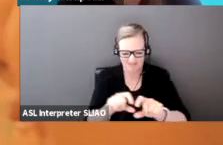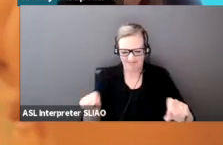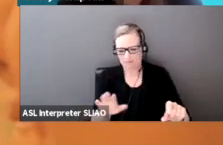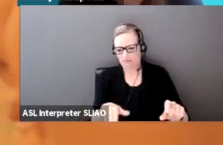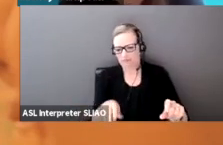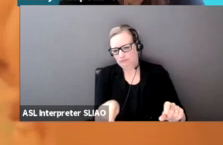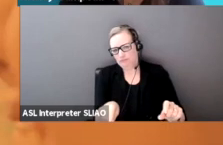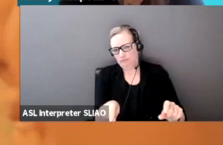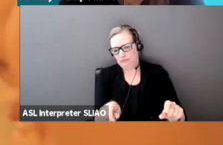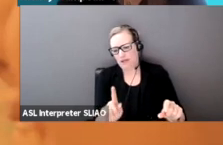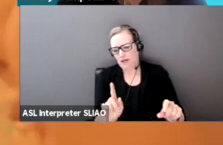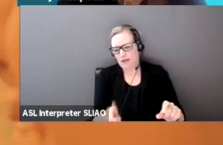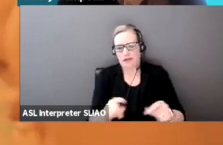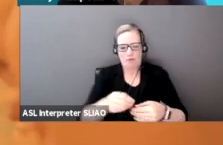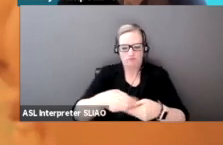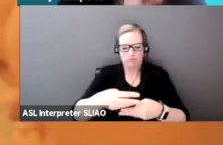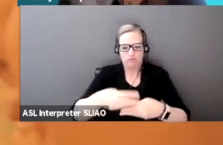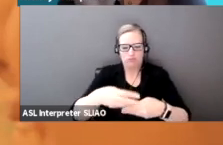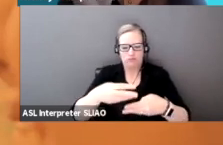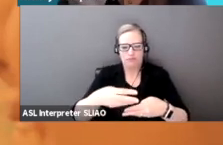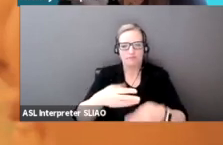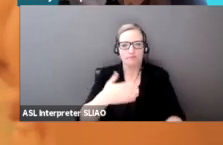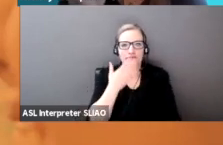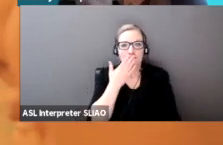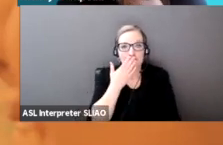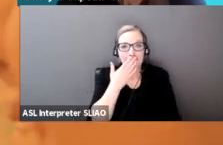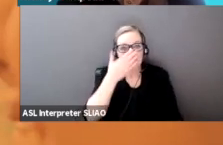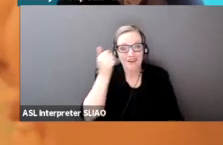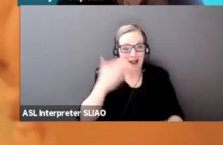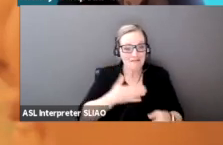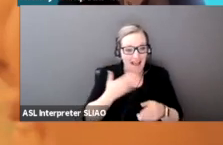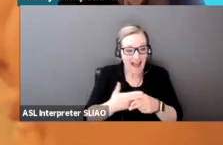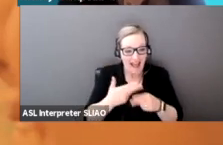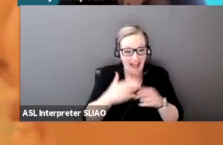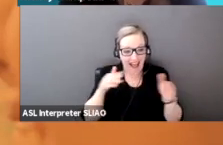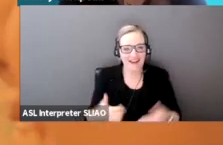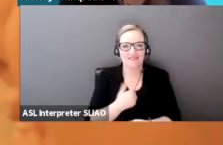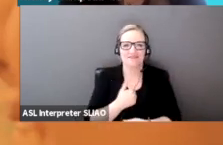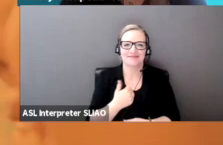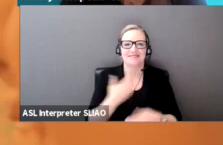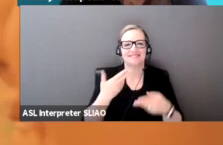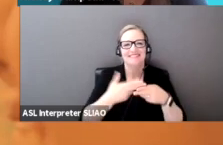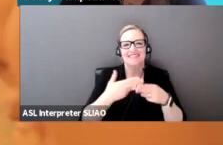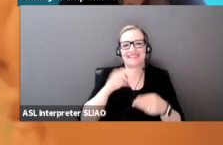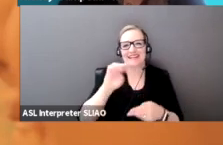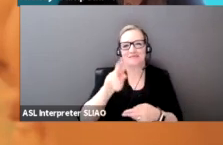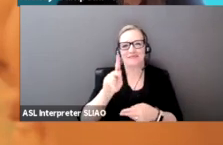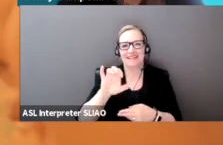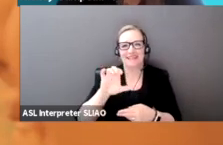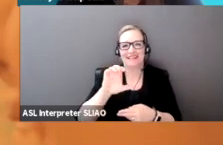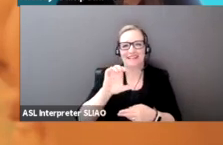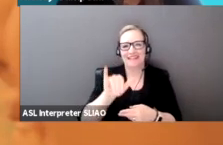And I haven't introduced myself yet, so hello, everybody. I'm Nikki Campo. I'm a program manager at Innovation